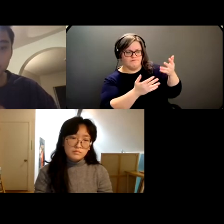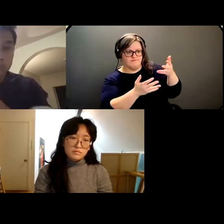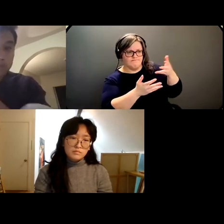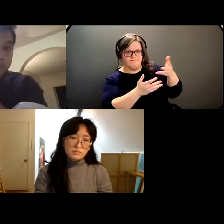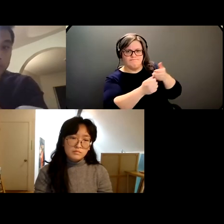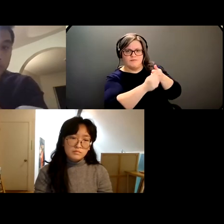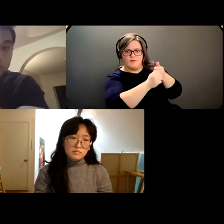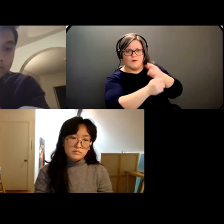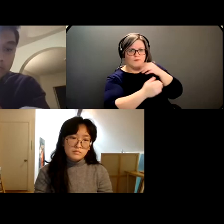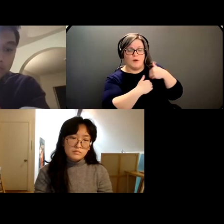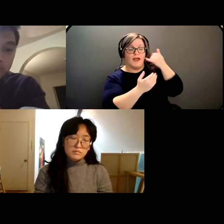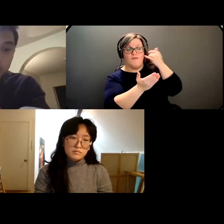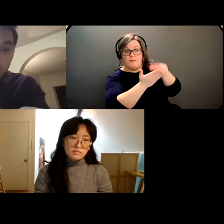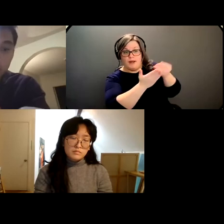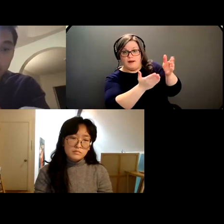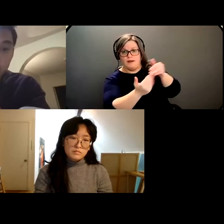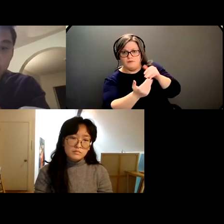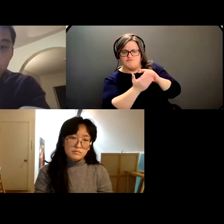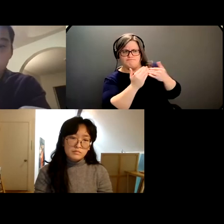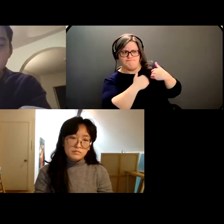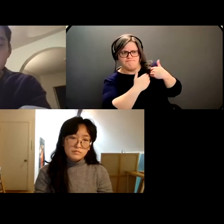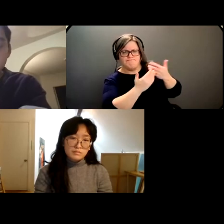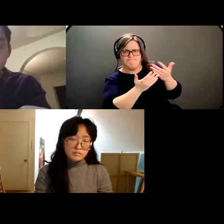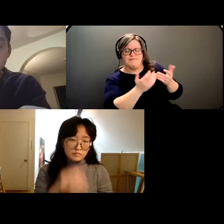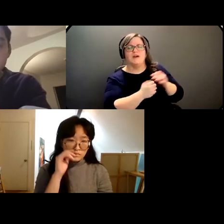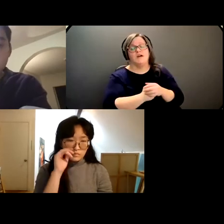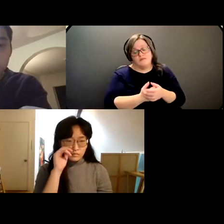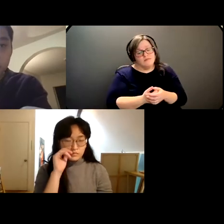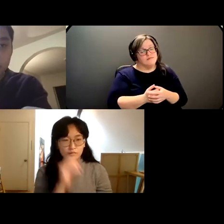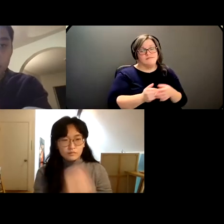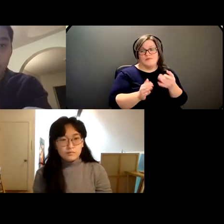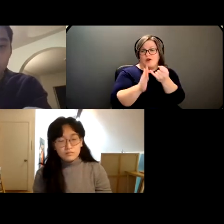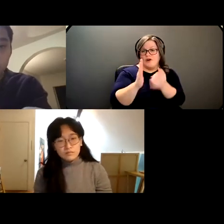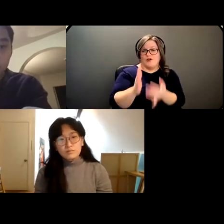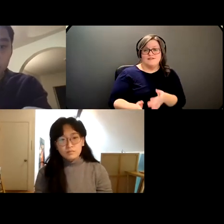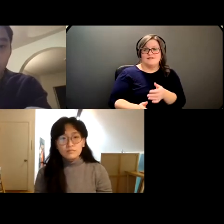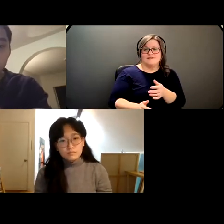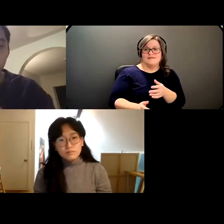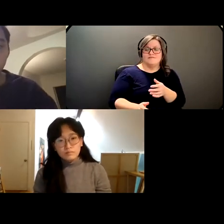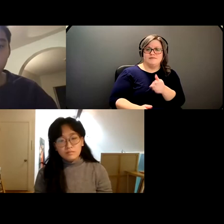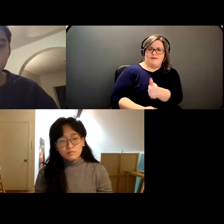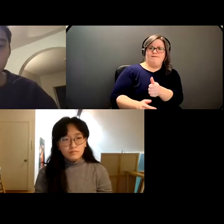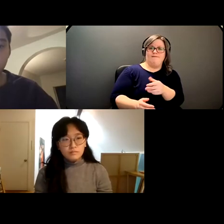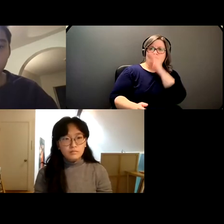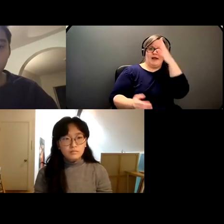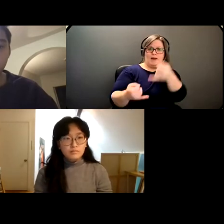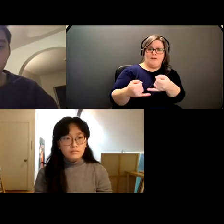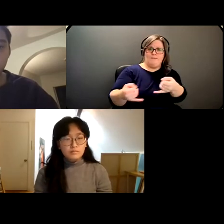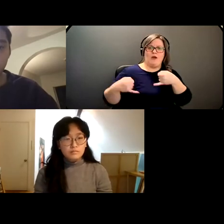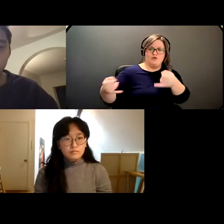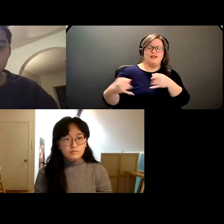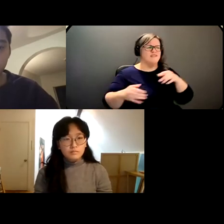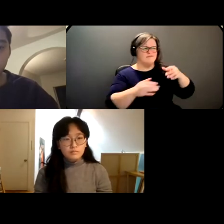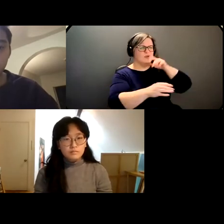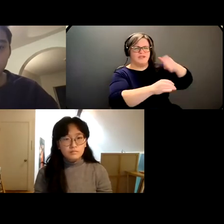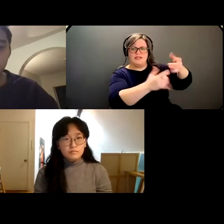opportunities for artists to self-define, right? And self-create those boundaries as opposed to institutions, you know? So I